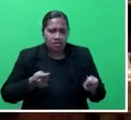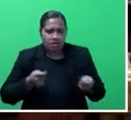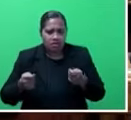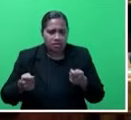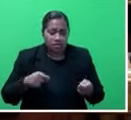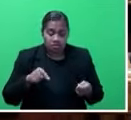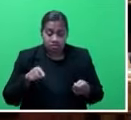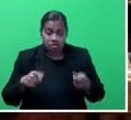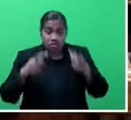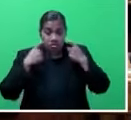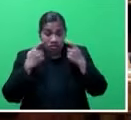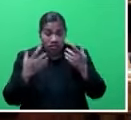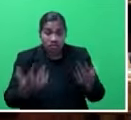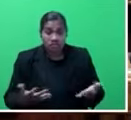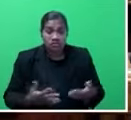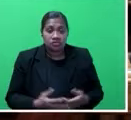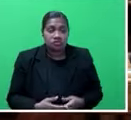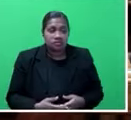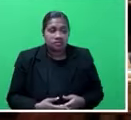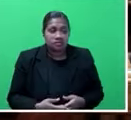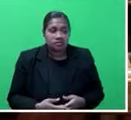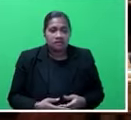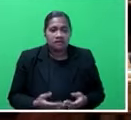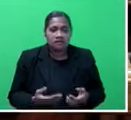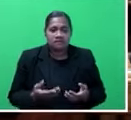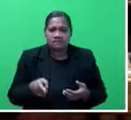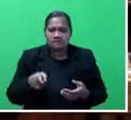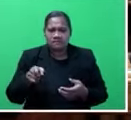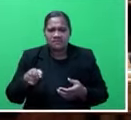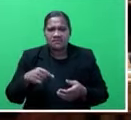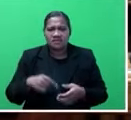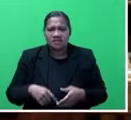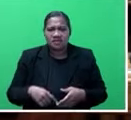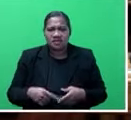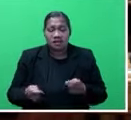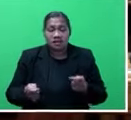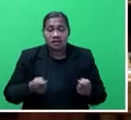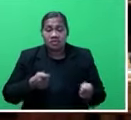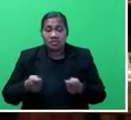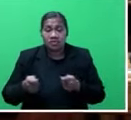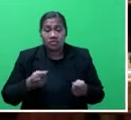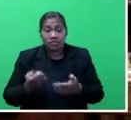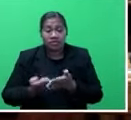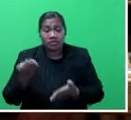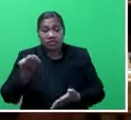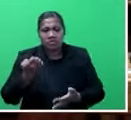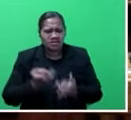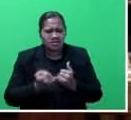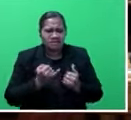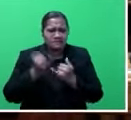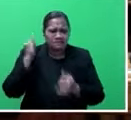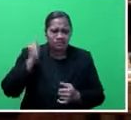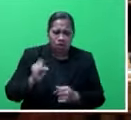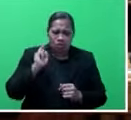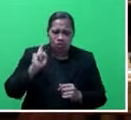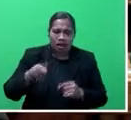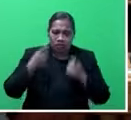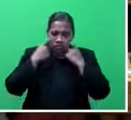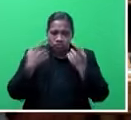reflection of how bad you are managing the economy.